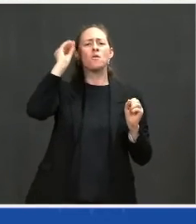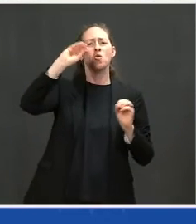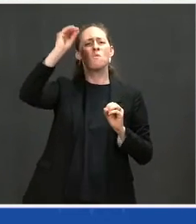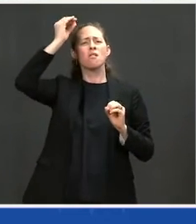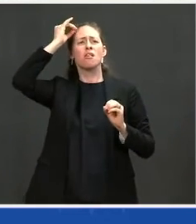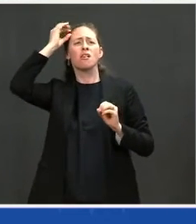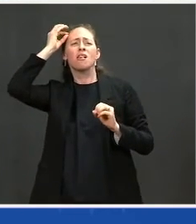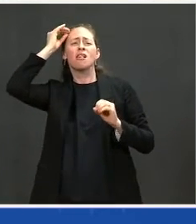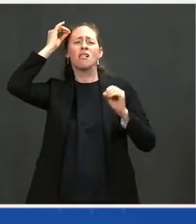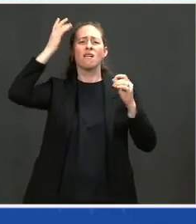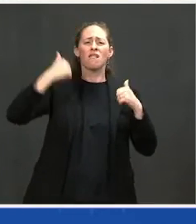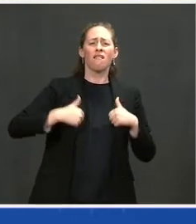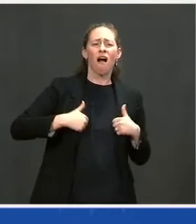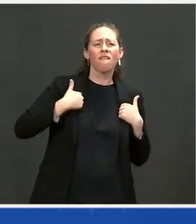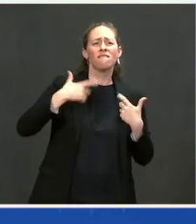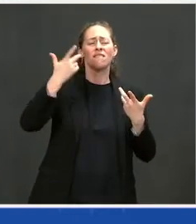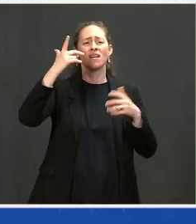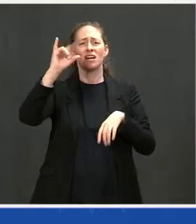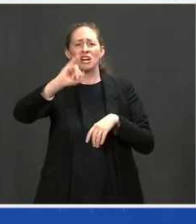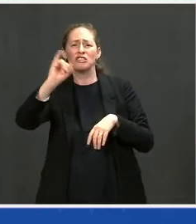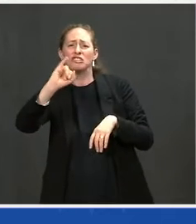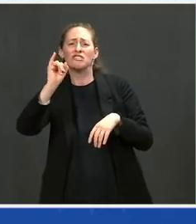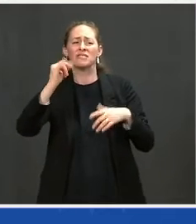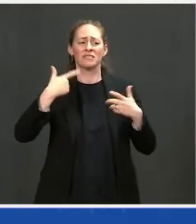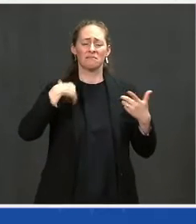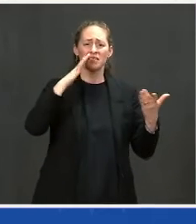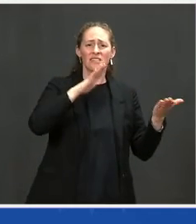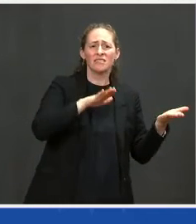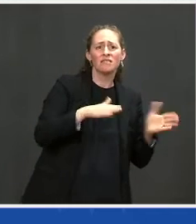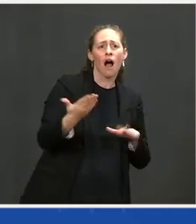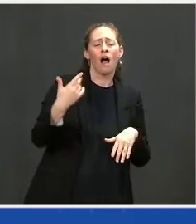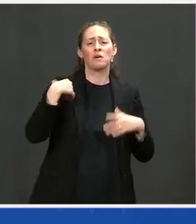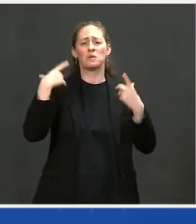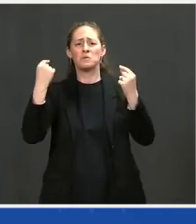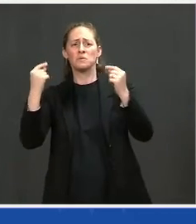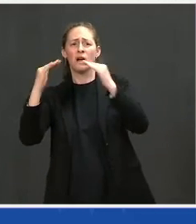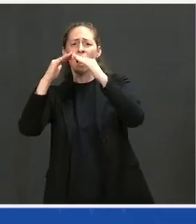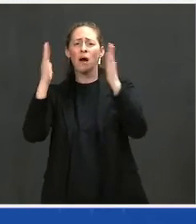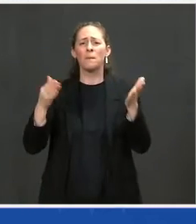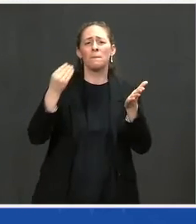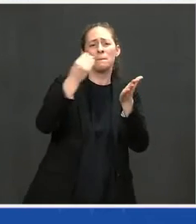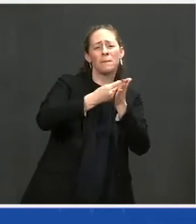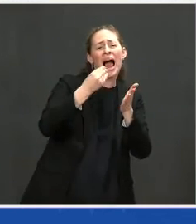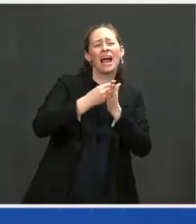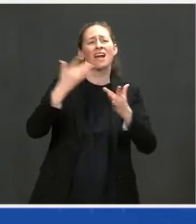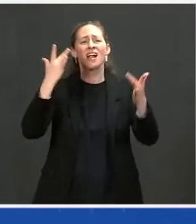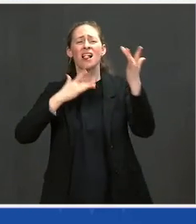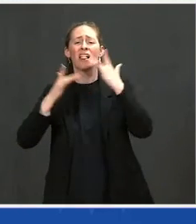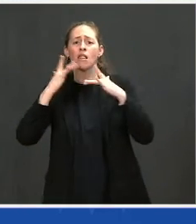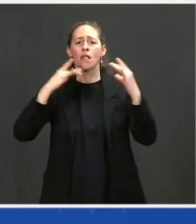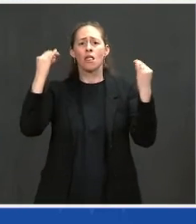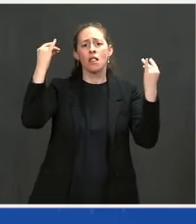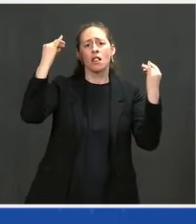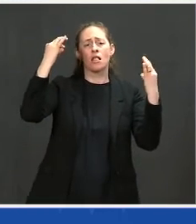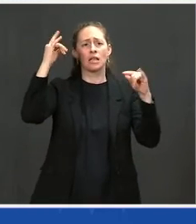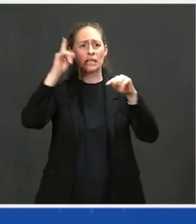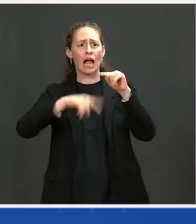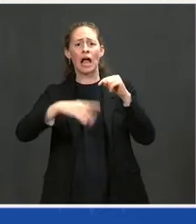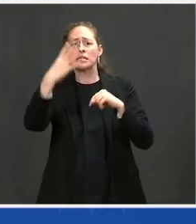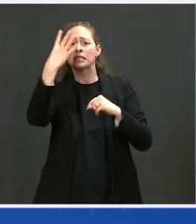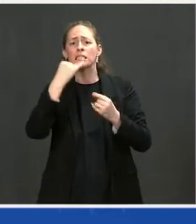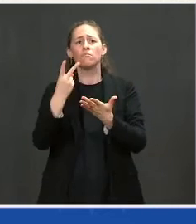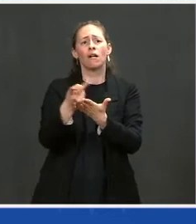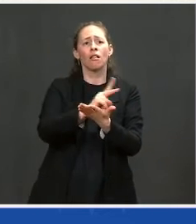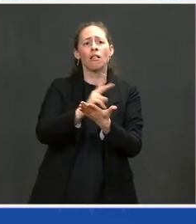lose a family member, whether they're going to be in a position where they're going to lose their home because they can't